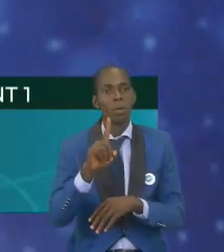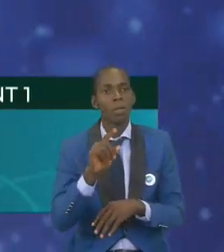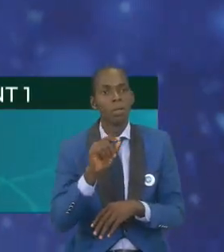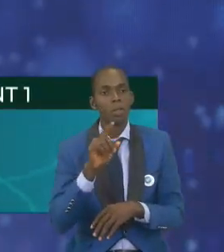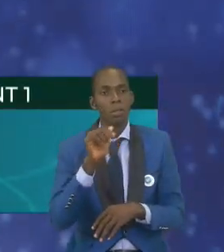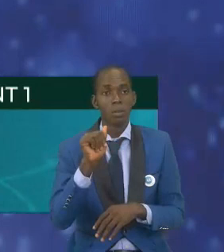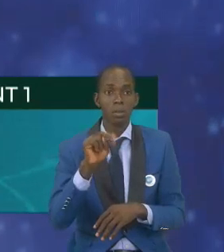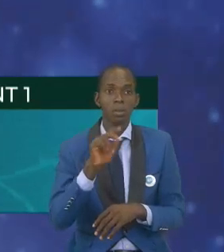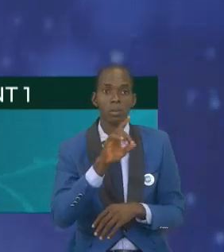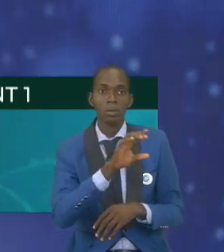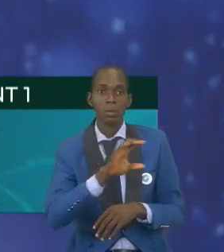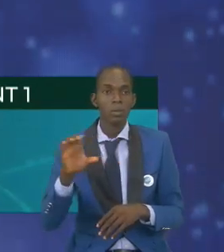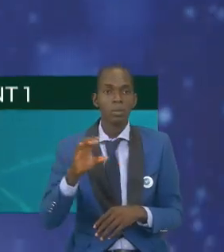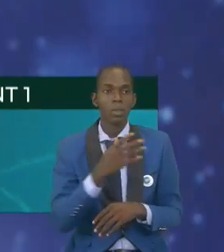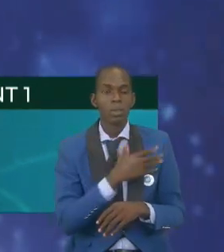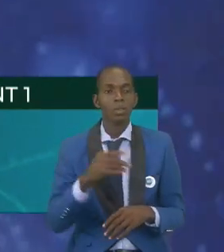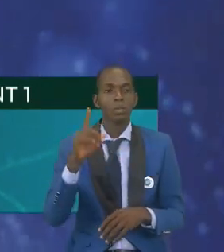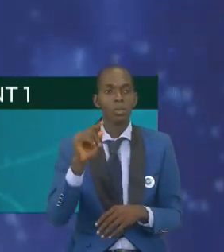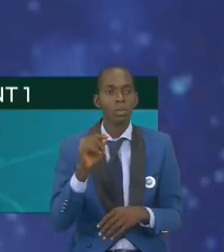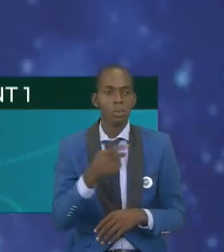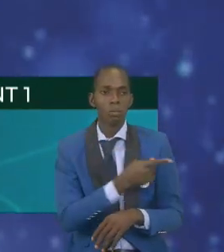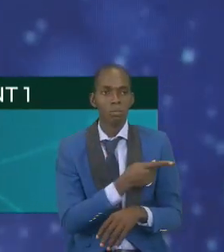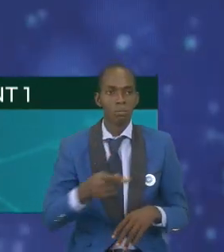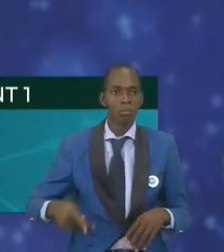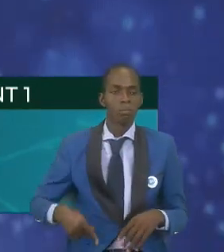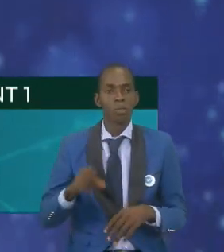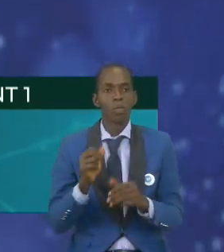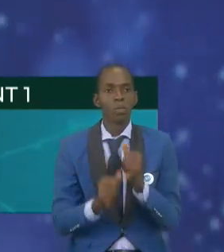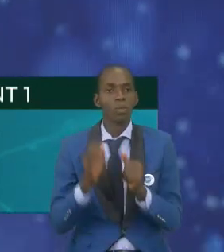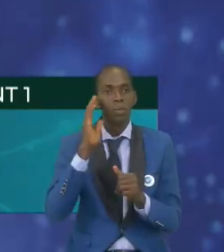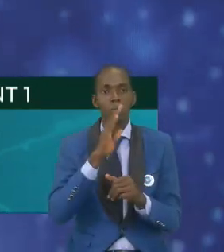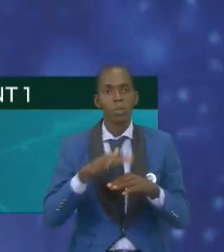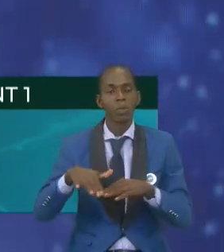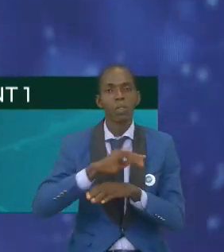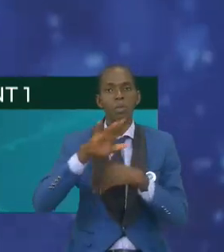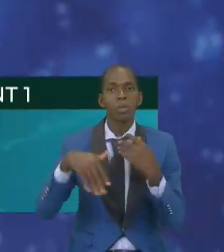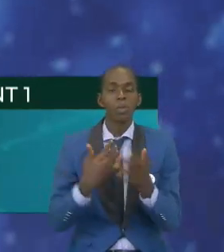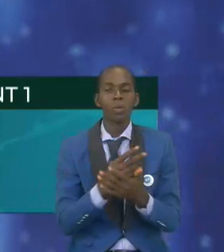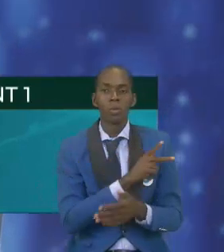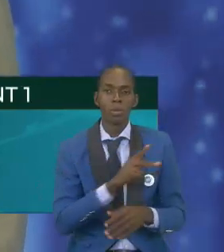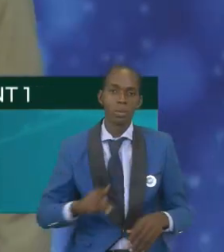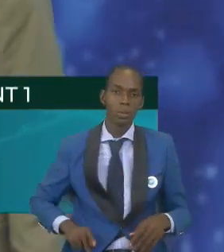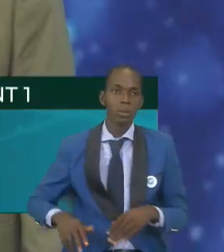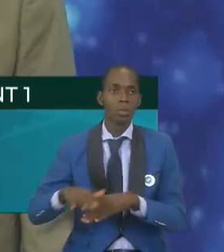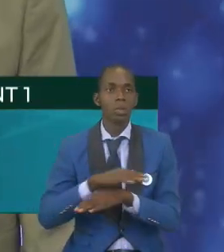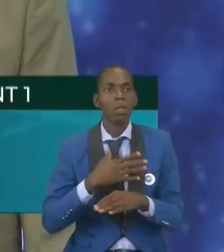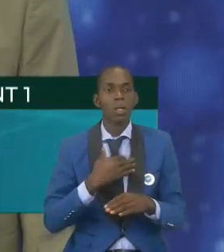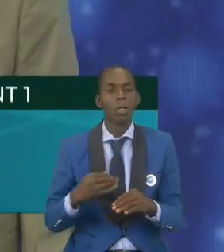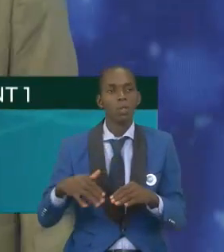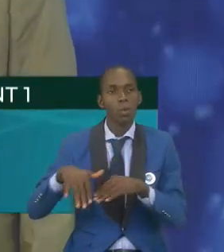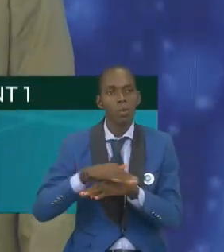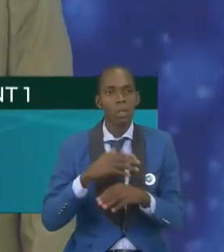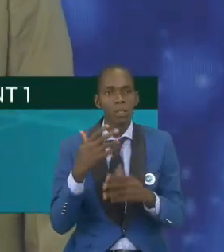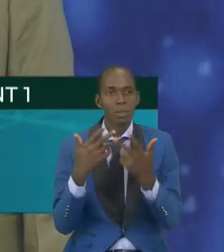over the whole kingdom. And then in verse 2, it says, and over these three